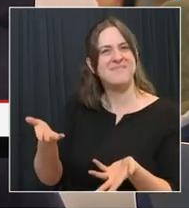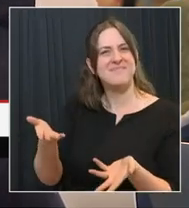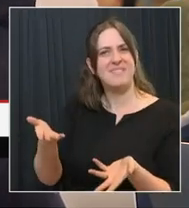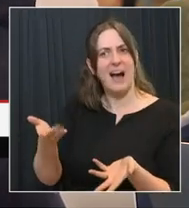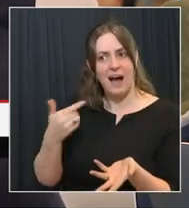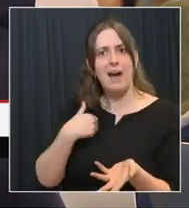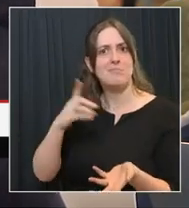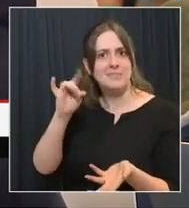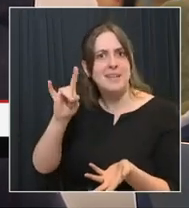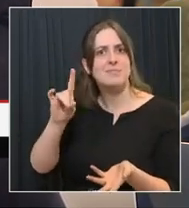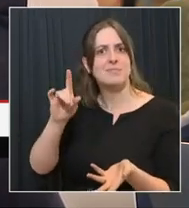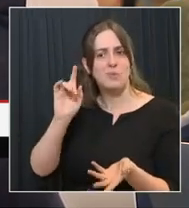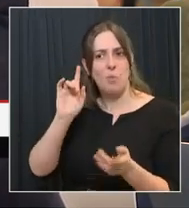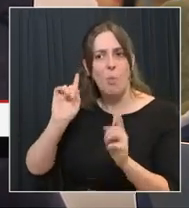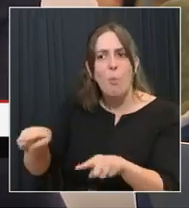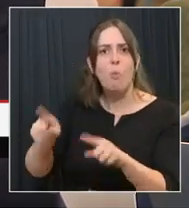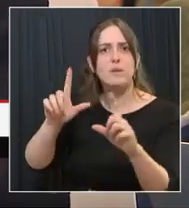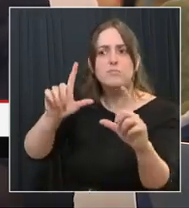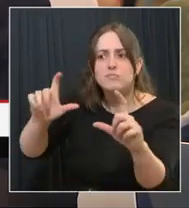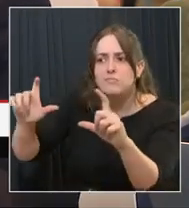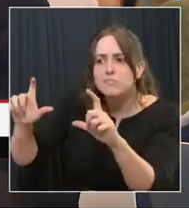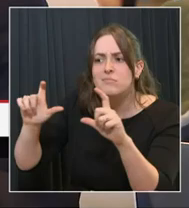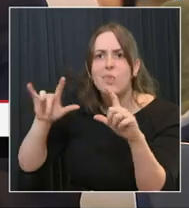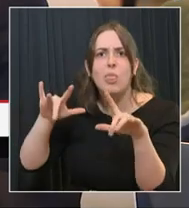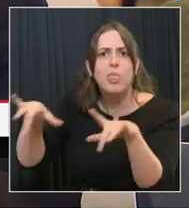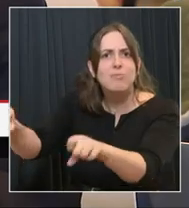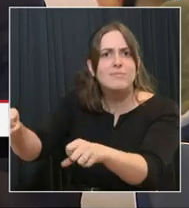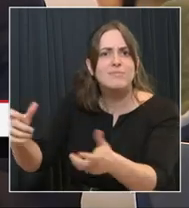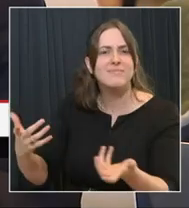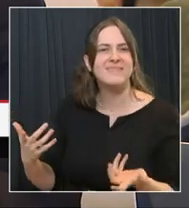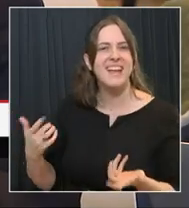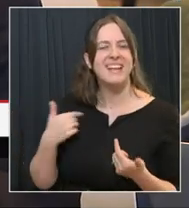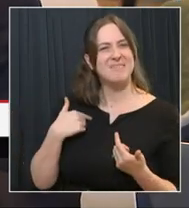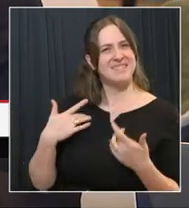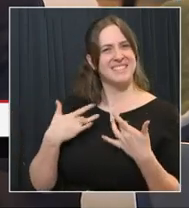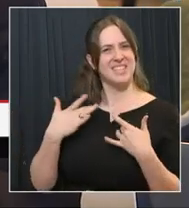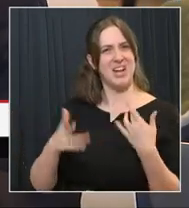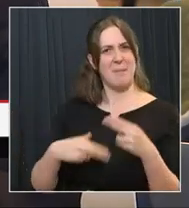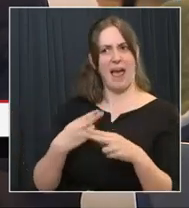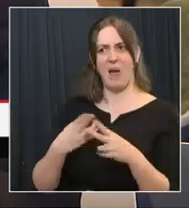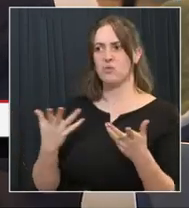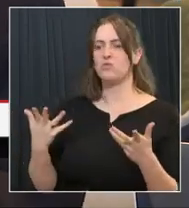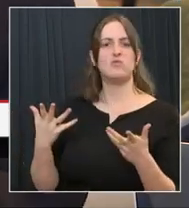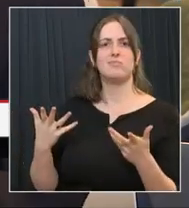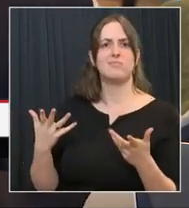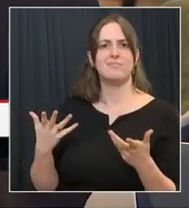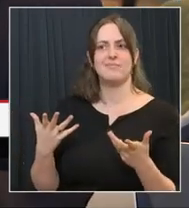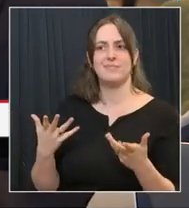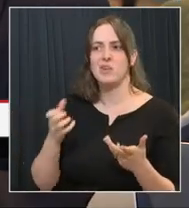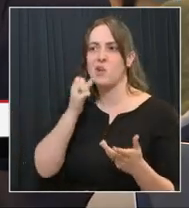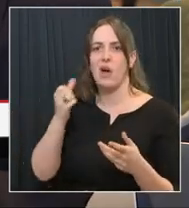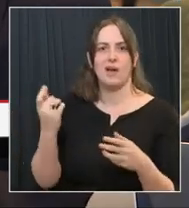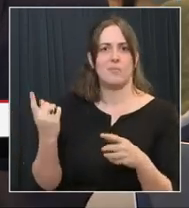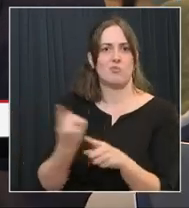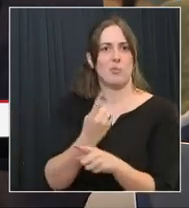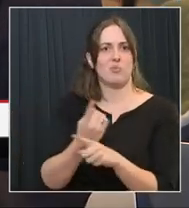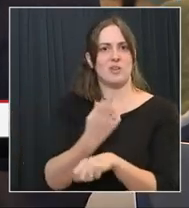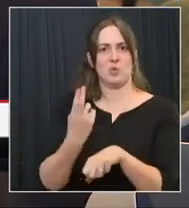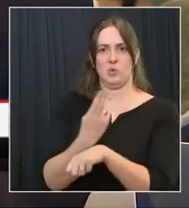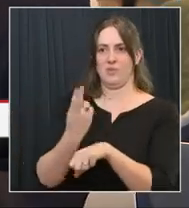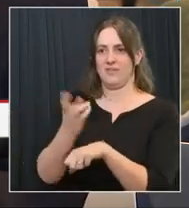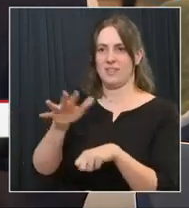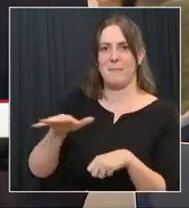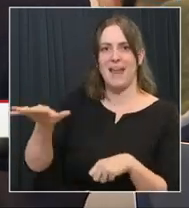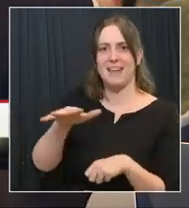government. And I'm just curious about the exercise you understood. and the fact that it maybe needs to